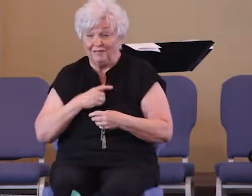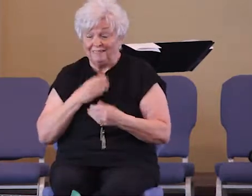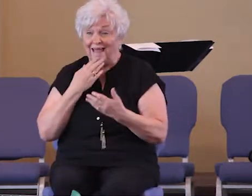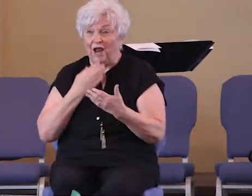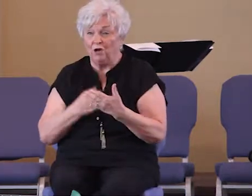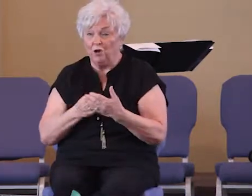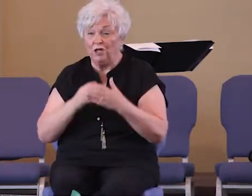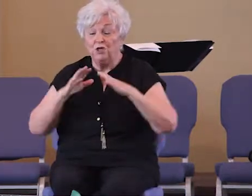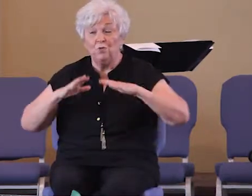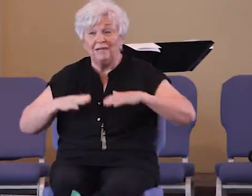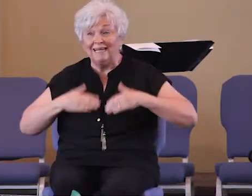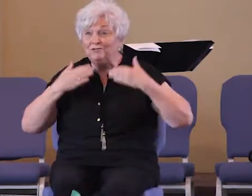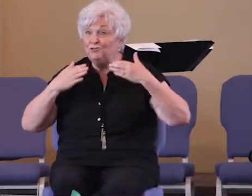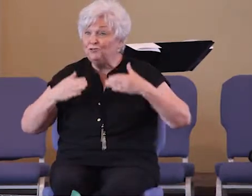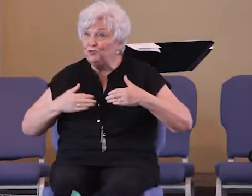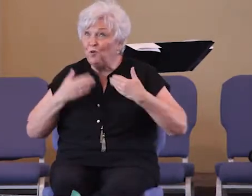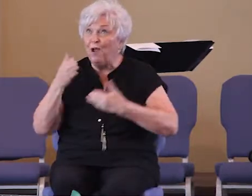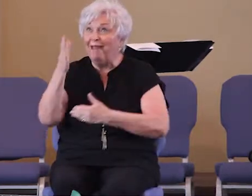God.